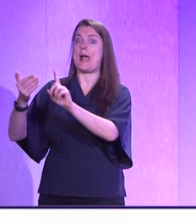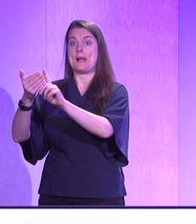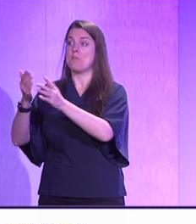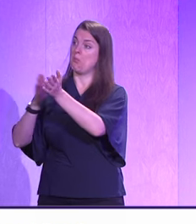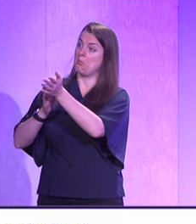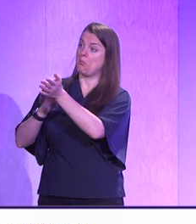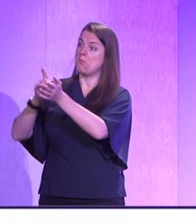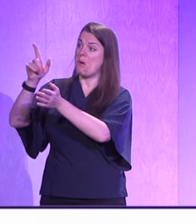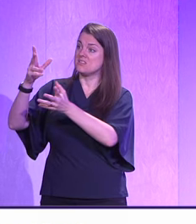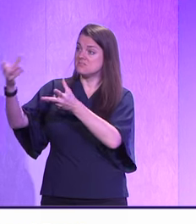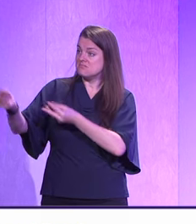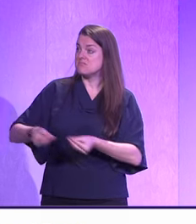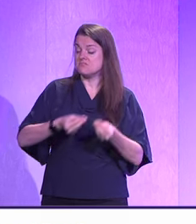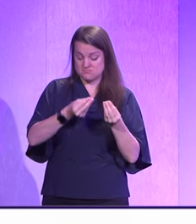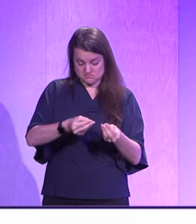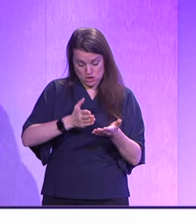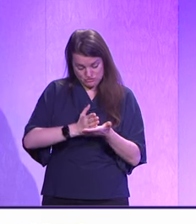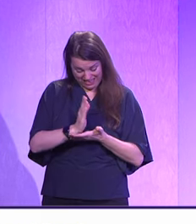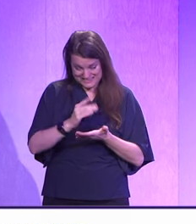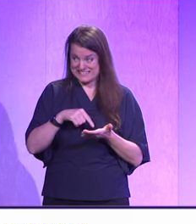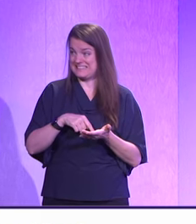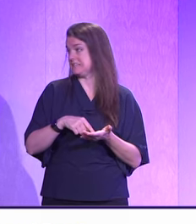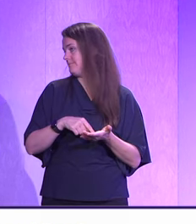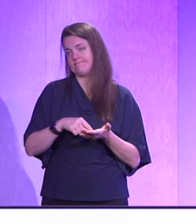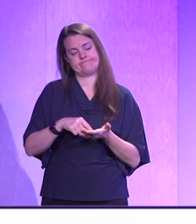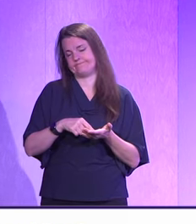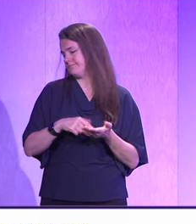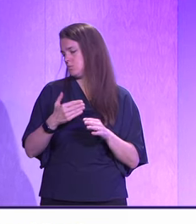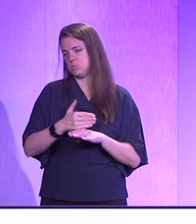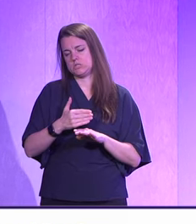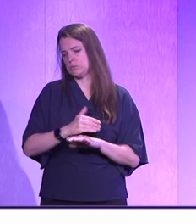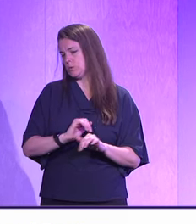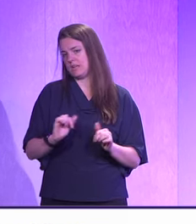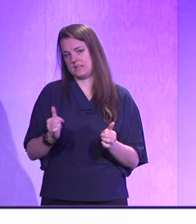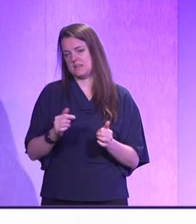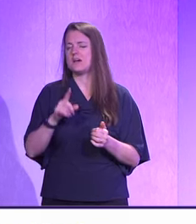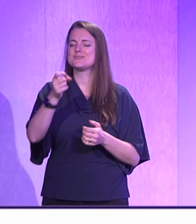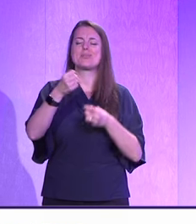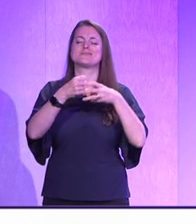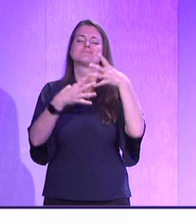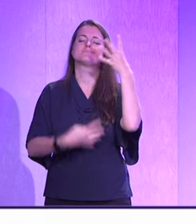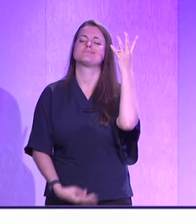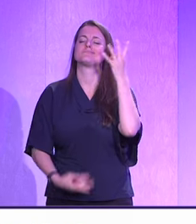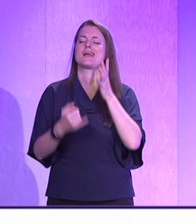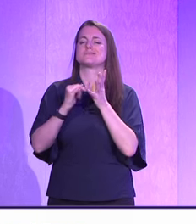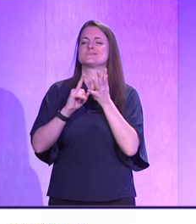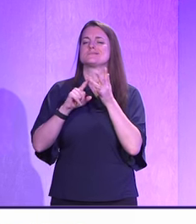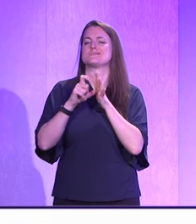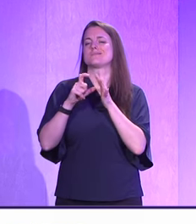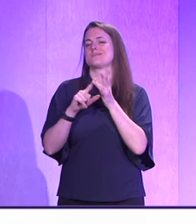work when we're going very, very rapidly. And there's loads of other factors that the State of DevOps report pulled together.